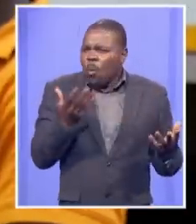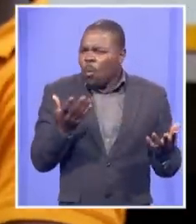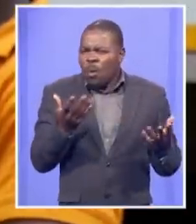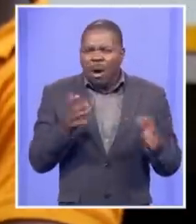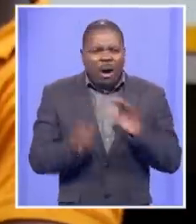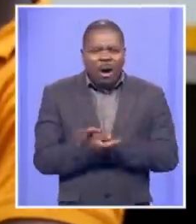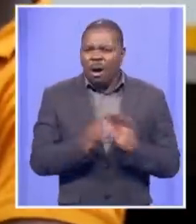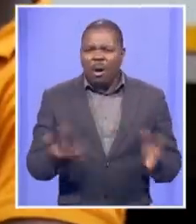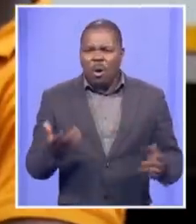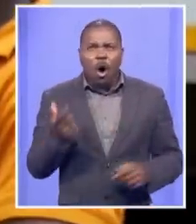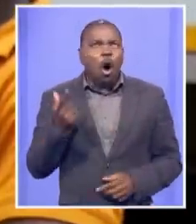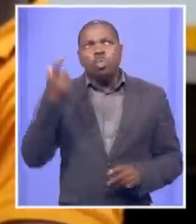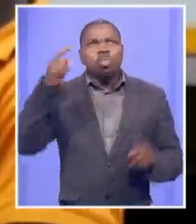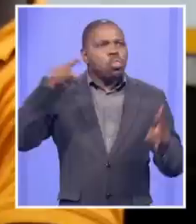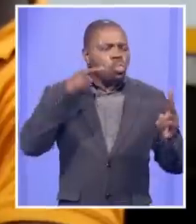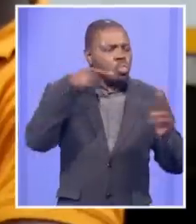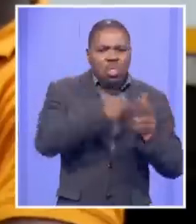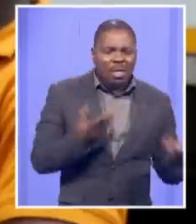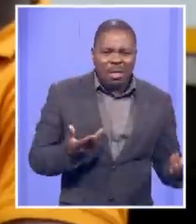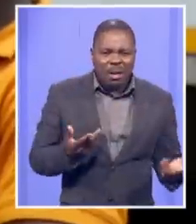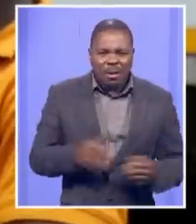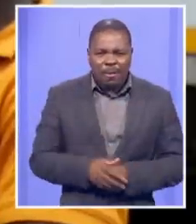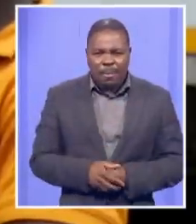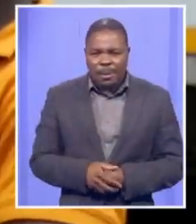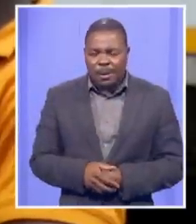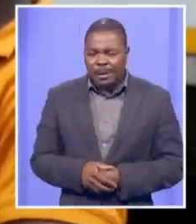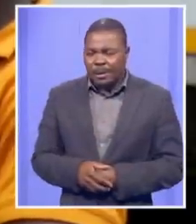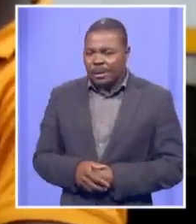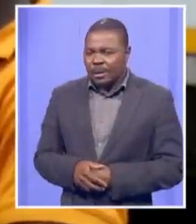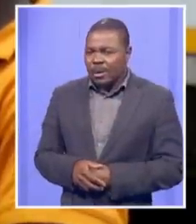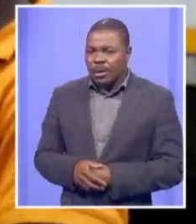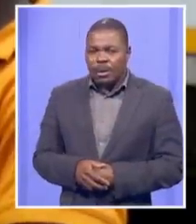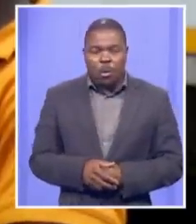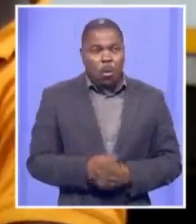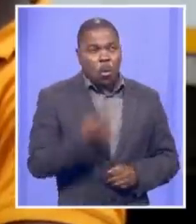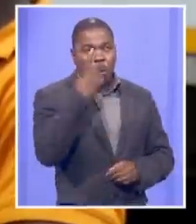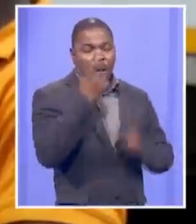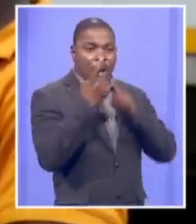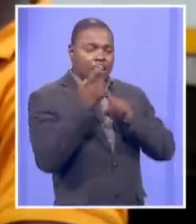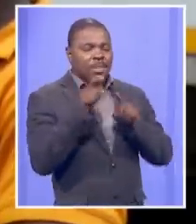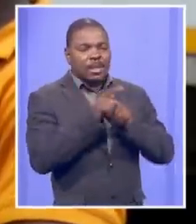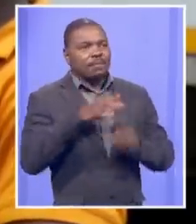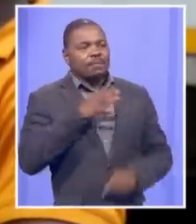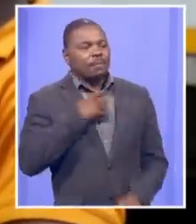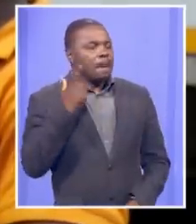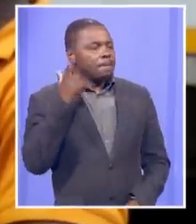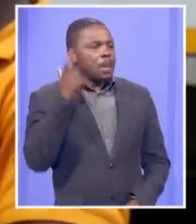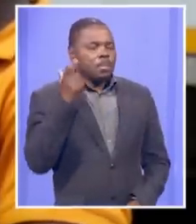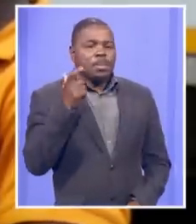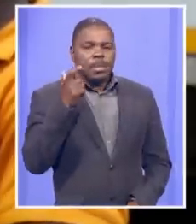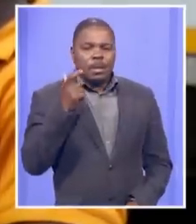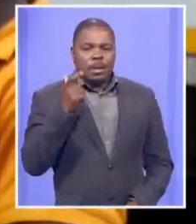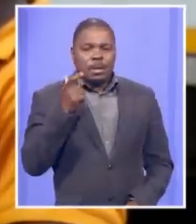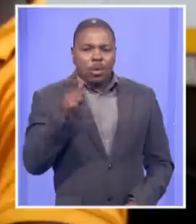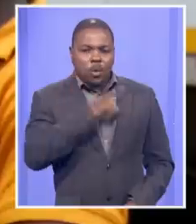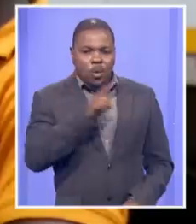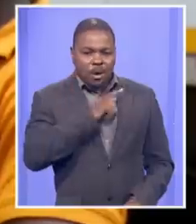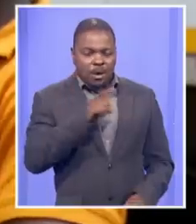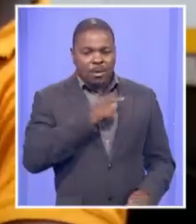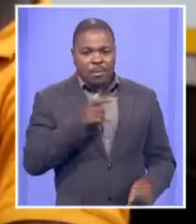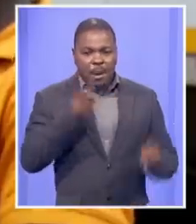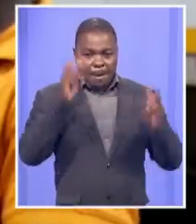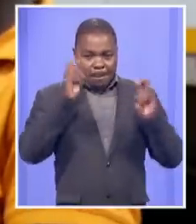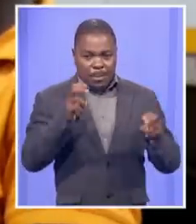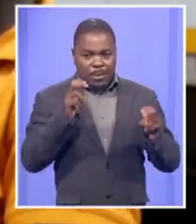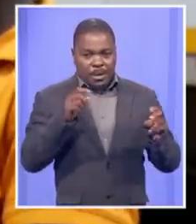bullets just happen to go off in their direction? One bullet, they were just shot as soon as they entered the bus.